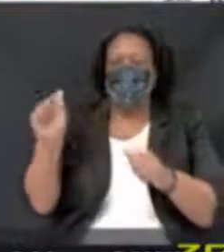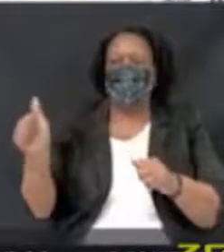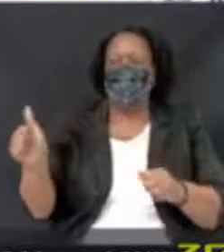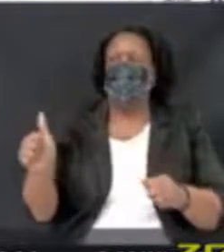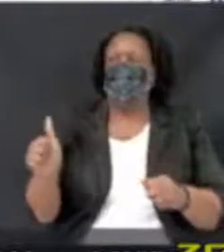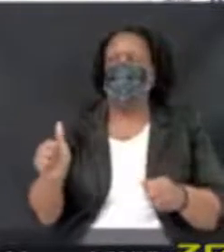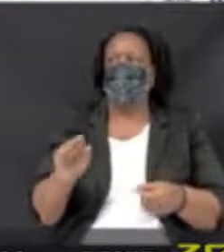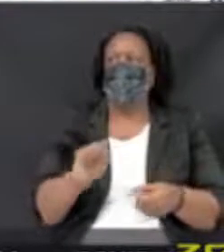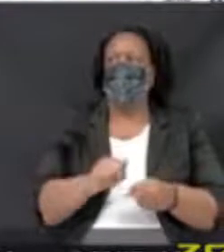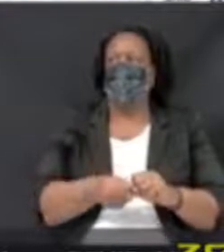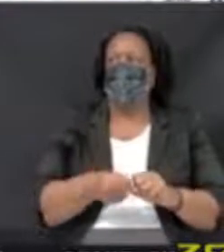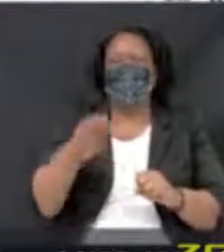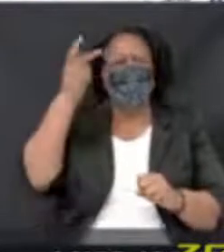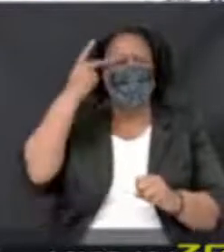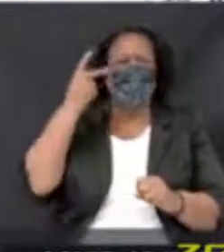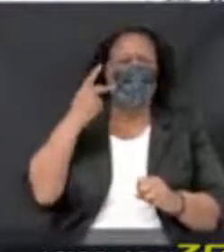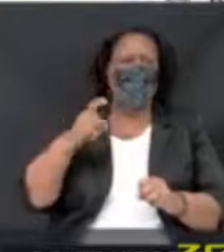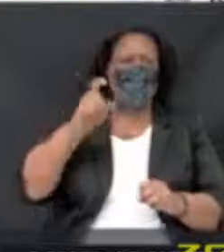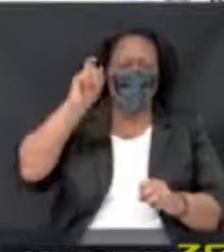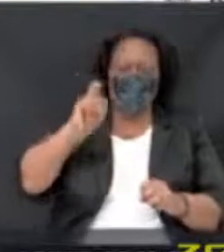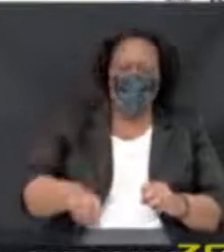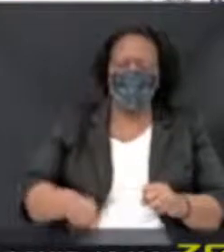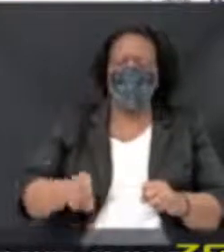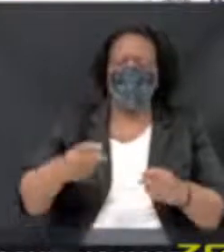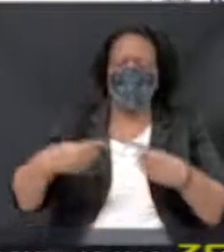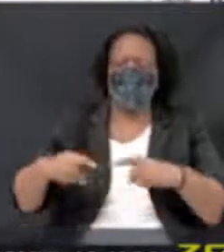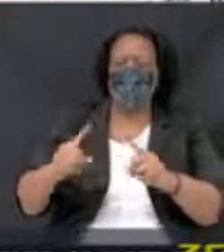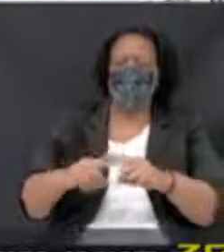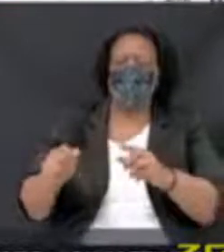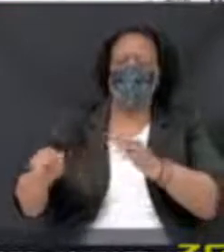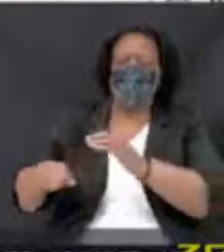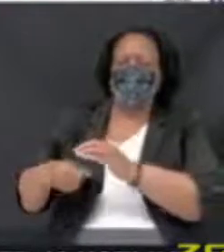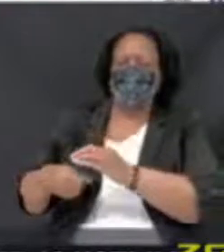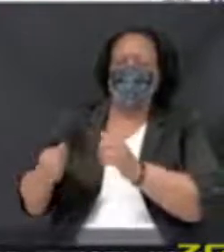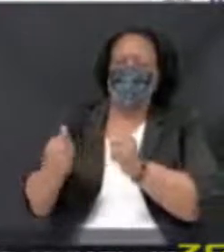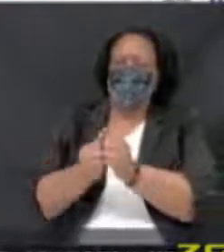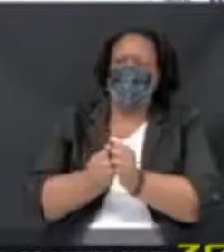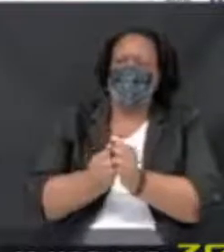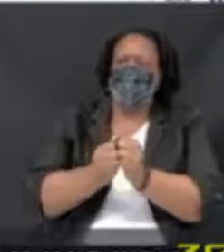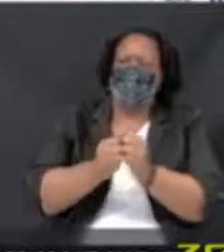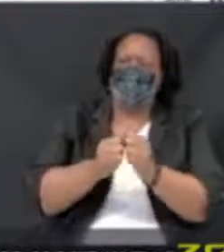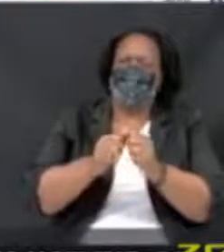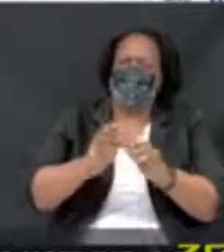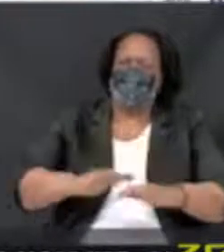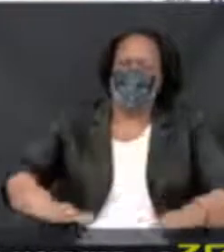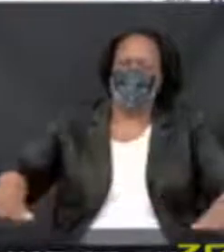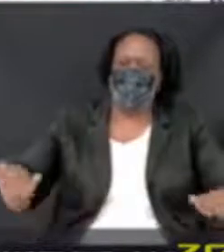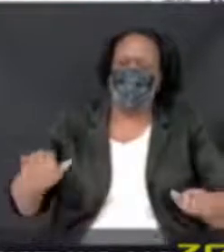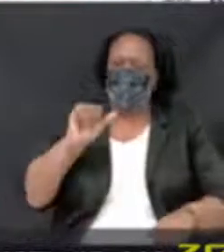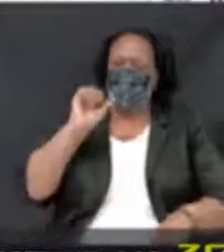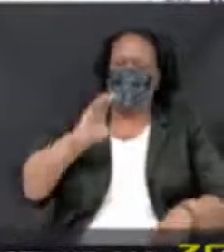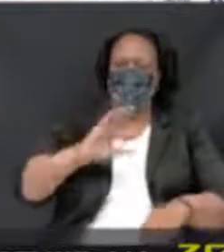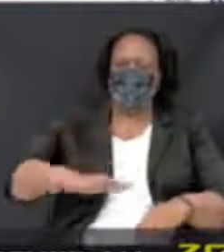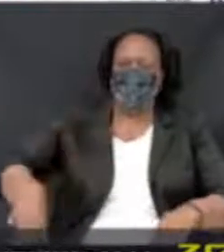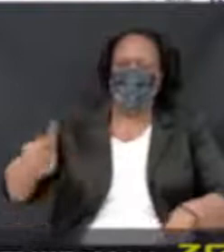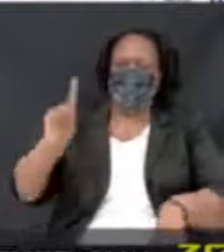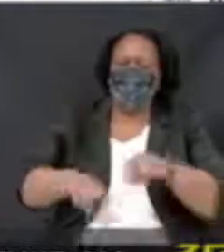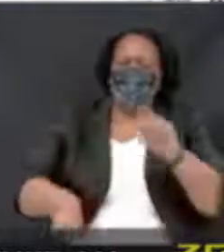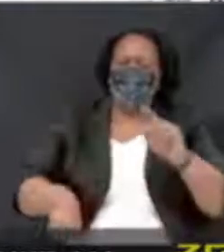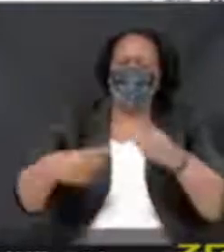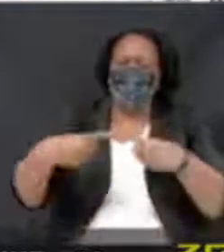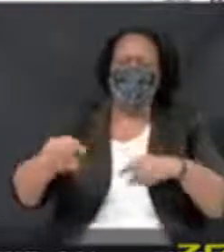so whoever is the parent or the guardian will have to go and quarantine with that child, since the child cannot be left alone.